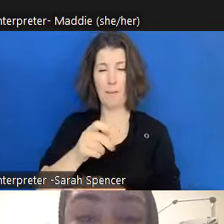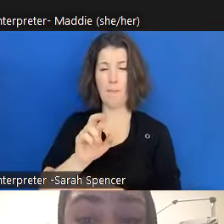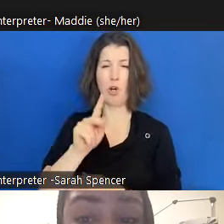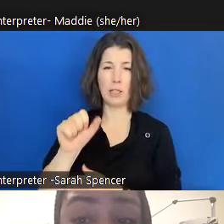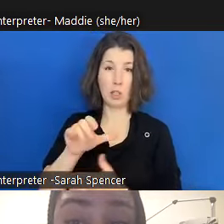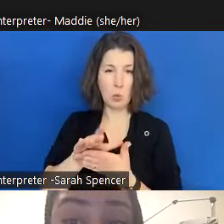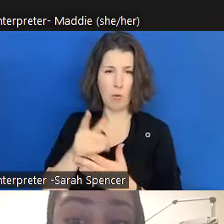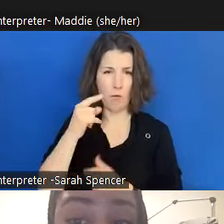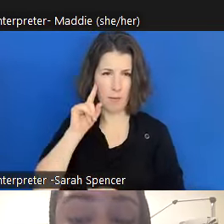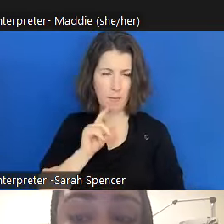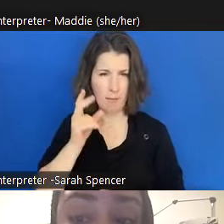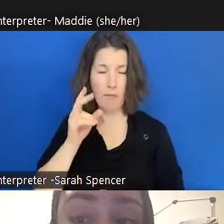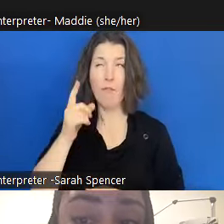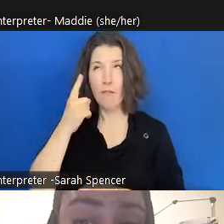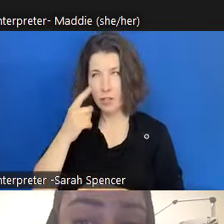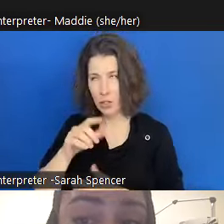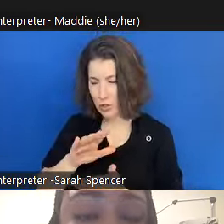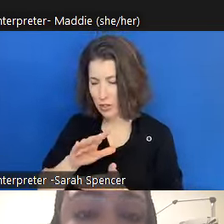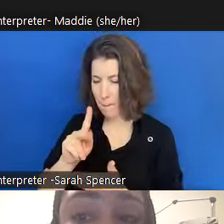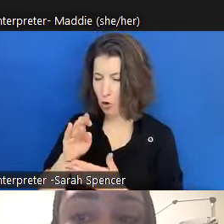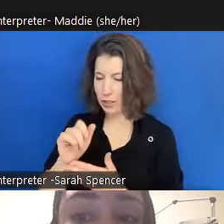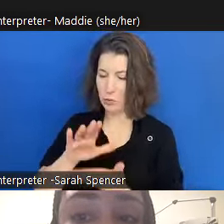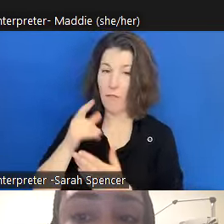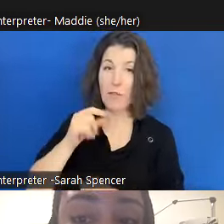Massachusetts is a mandatory reporting state